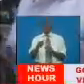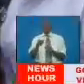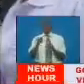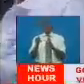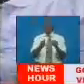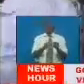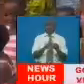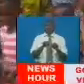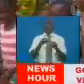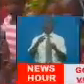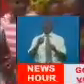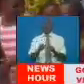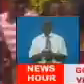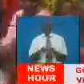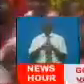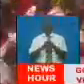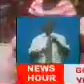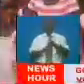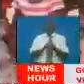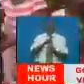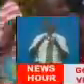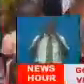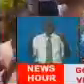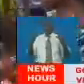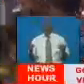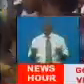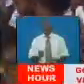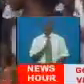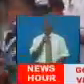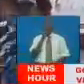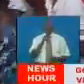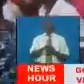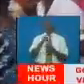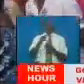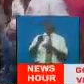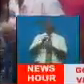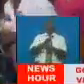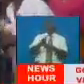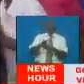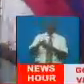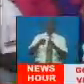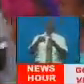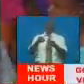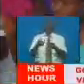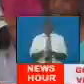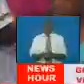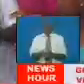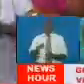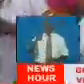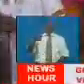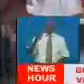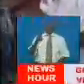and individuals. To add to the smiles on the faces of these little ones, an entrepreneur and managing director of